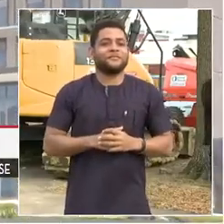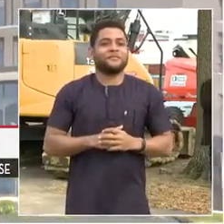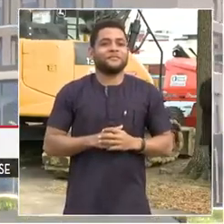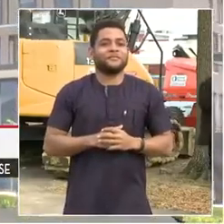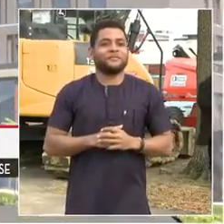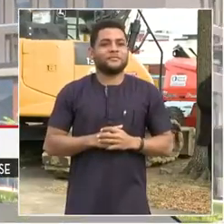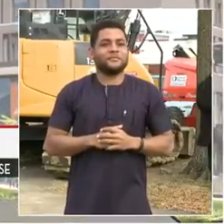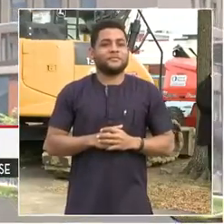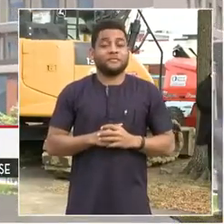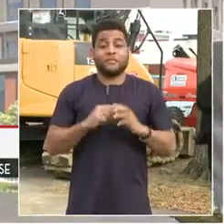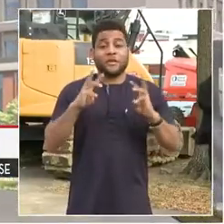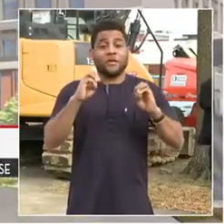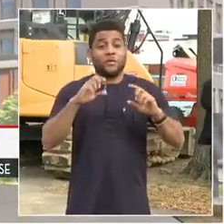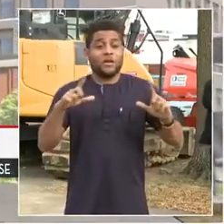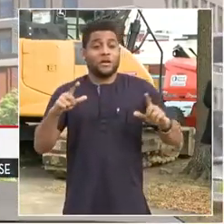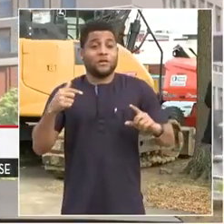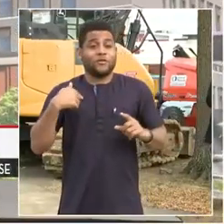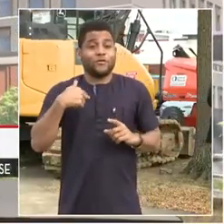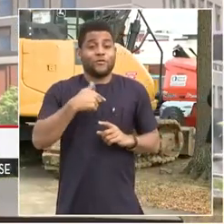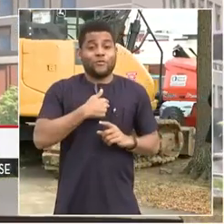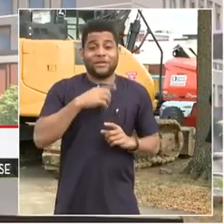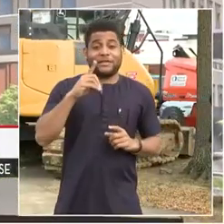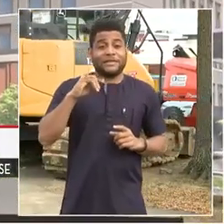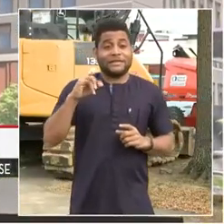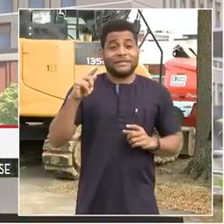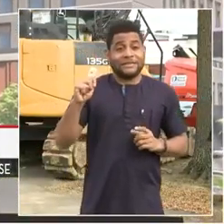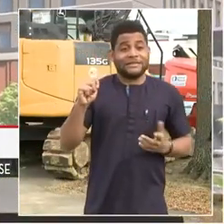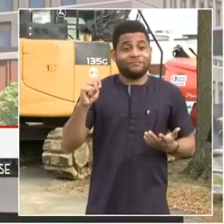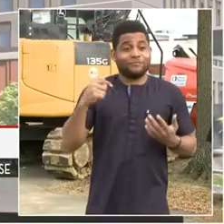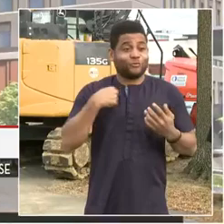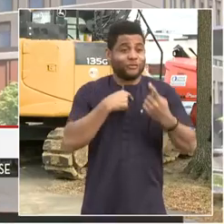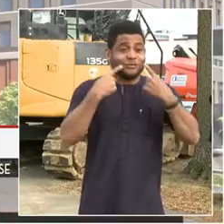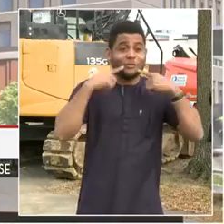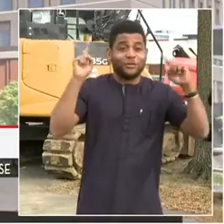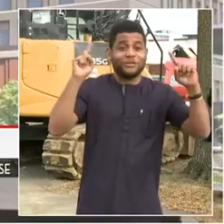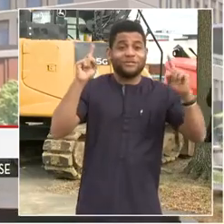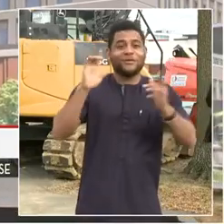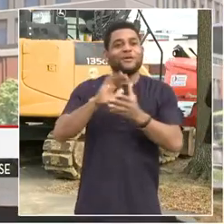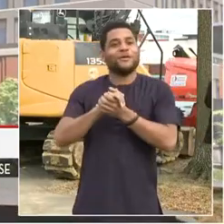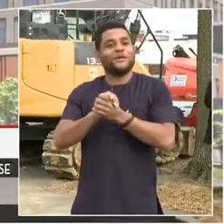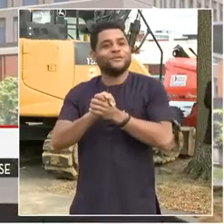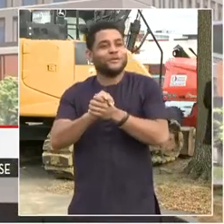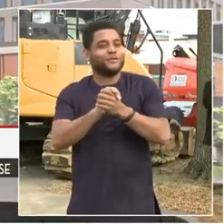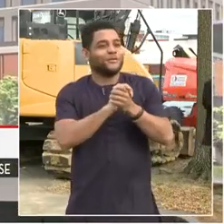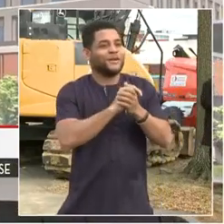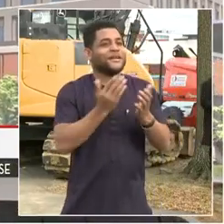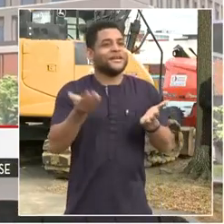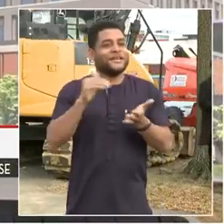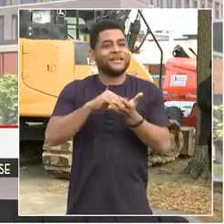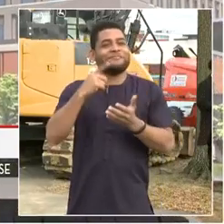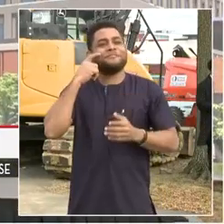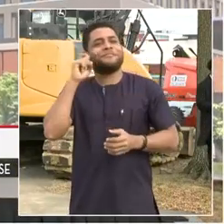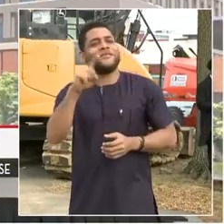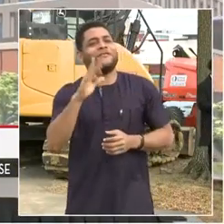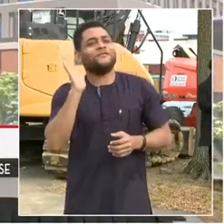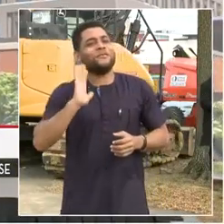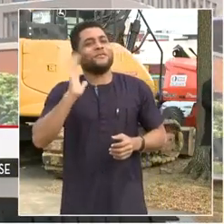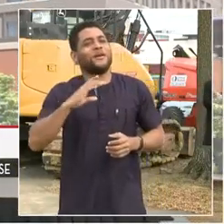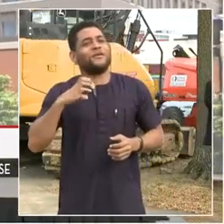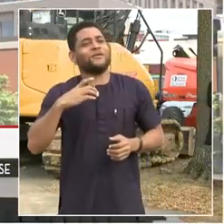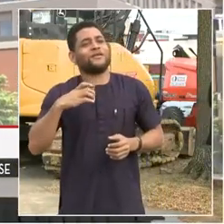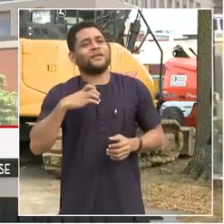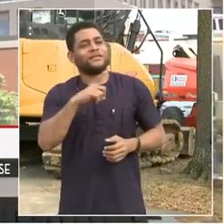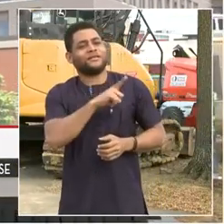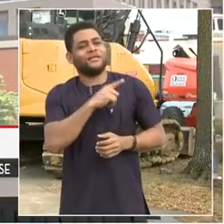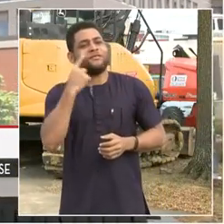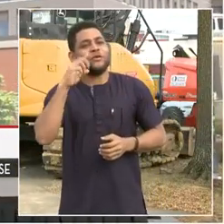Well, we did it, and congratulations again. I see our former council member for Ward 7, Yvette Alexander, who